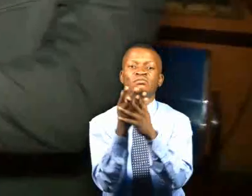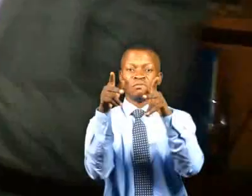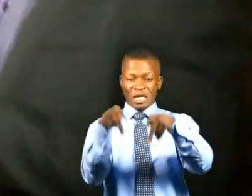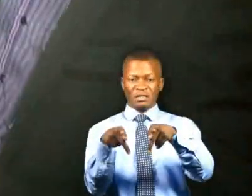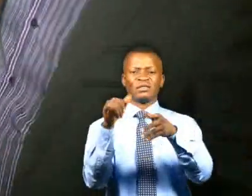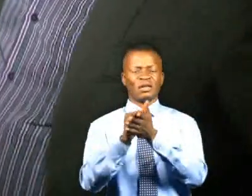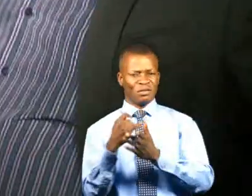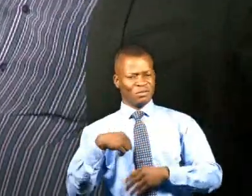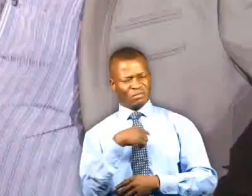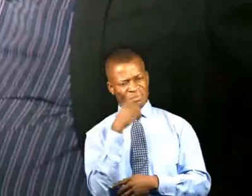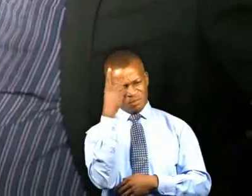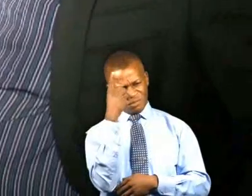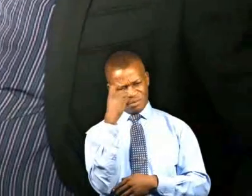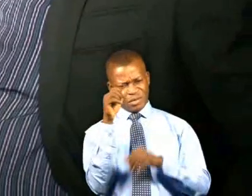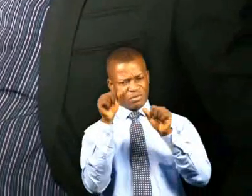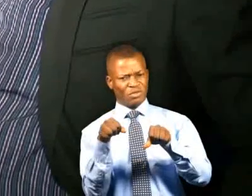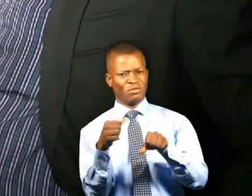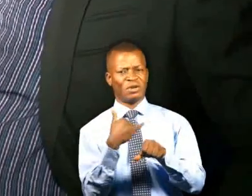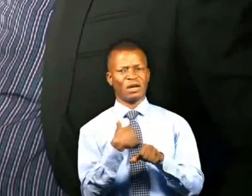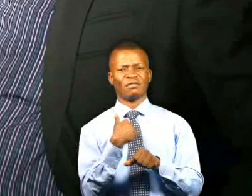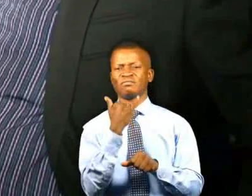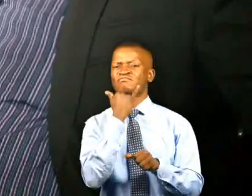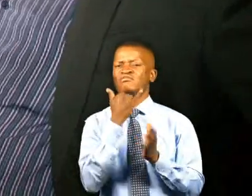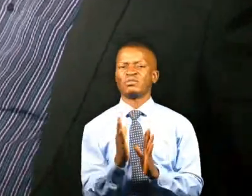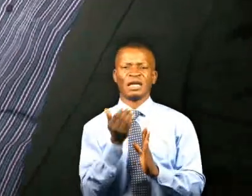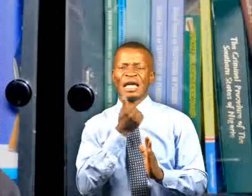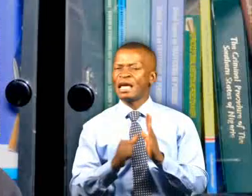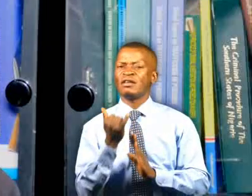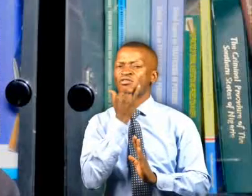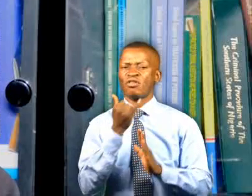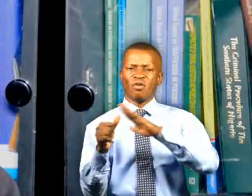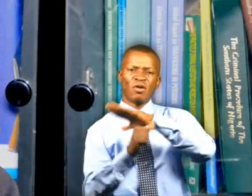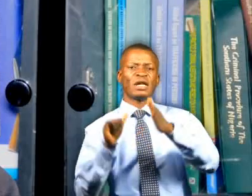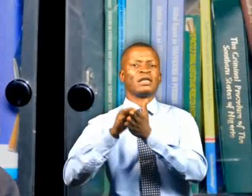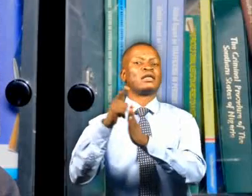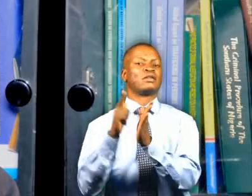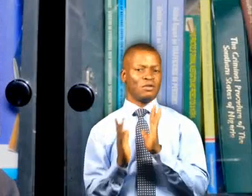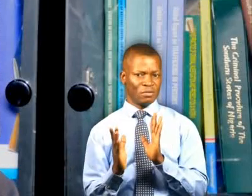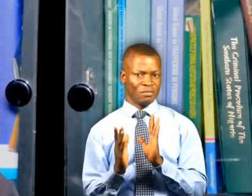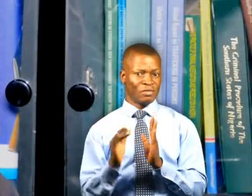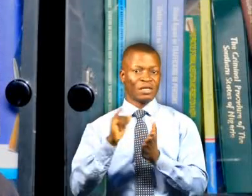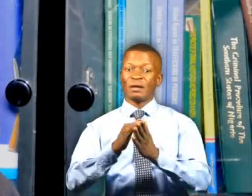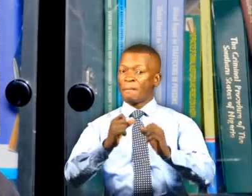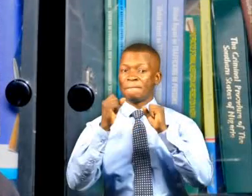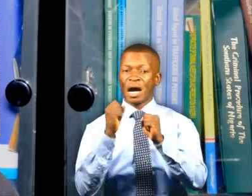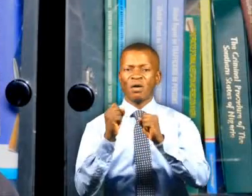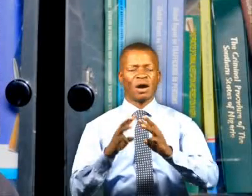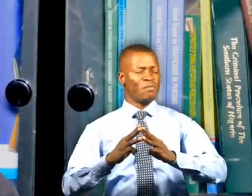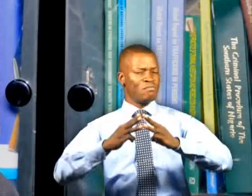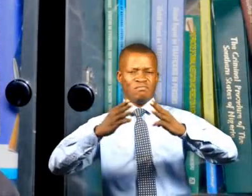person whom we reasonably suspected to have committed any offense under the Act. So the